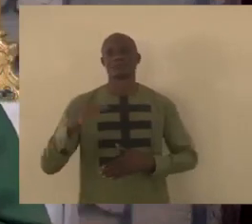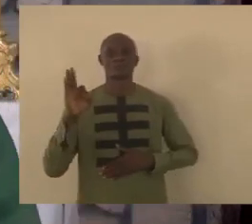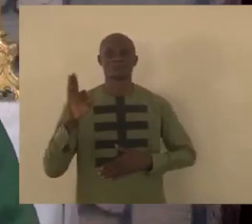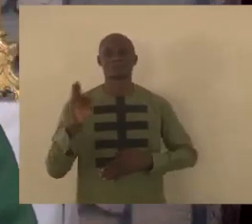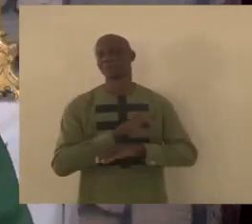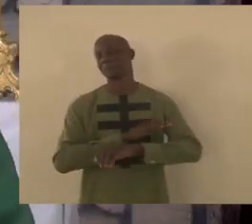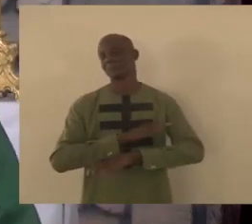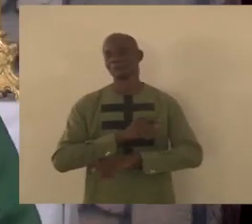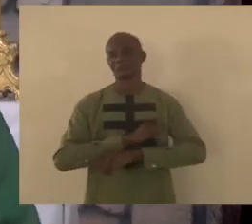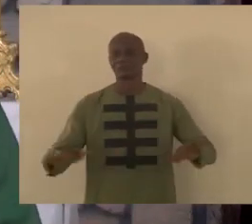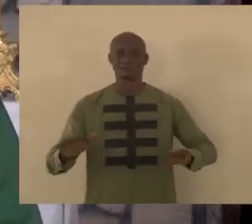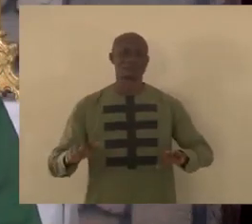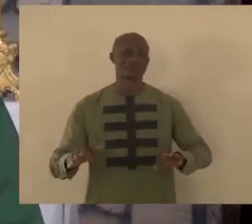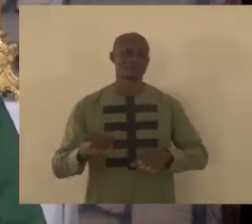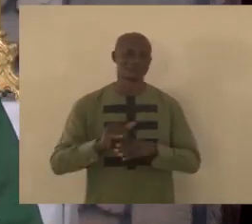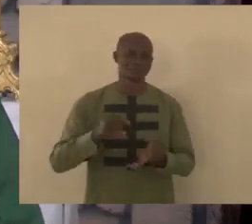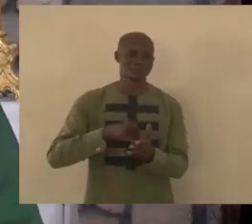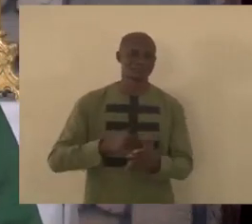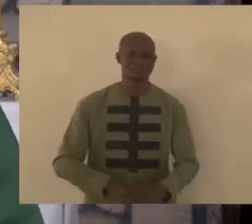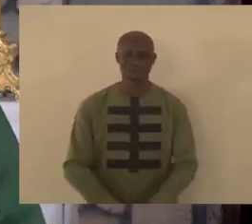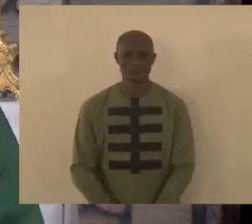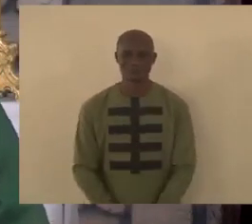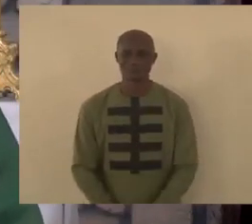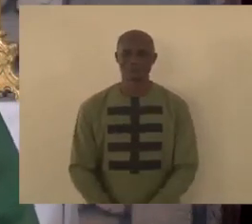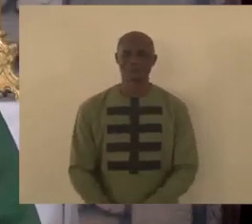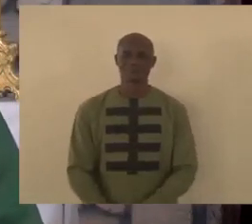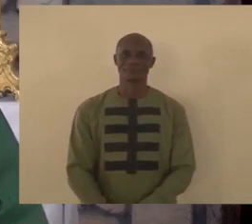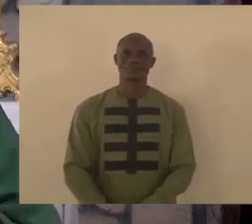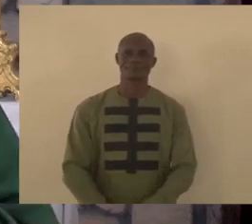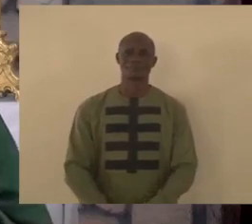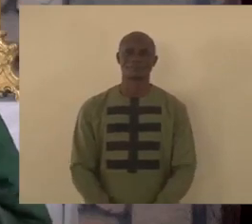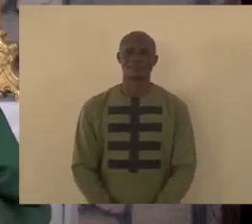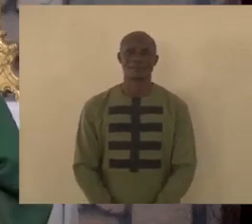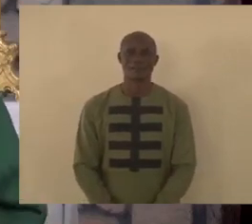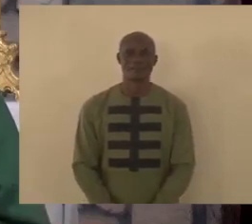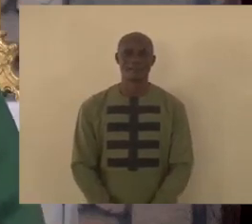We preach, but we do not practice. Glory to Jesus.